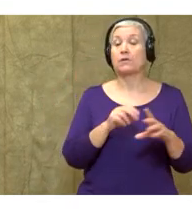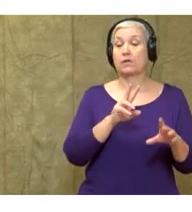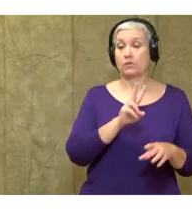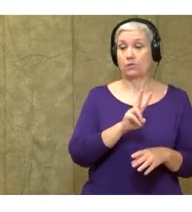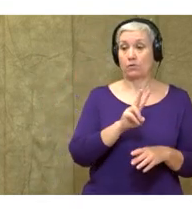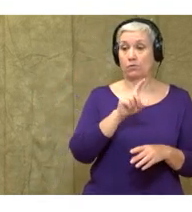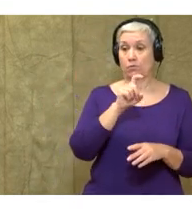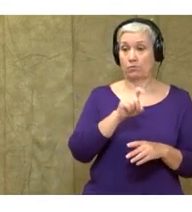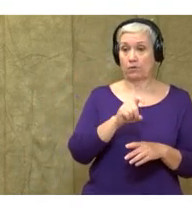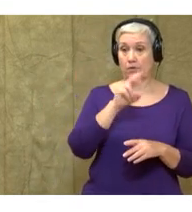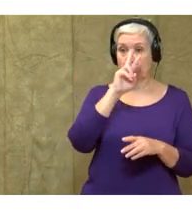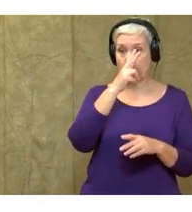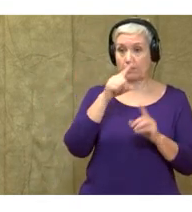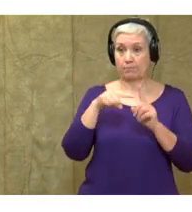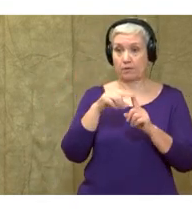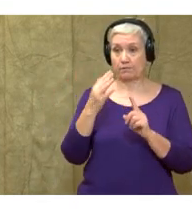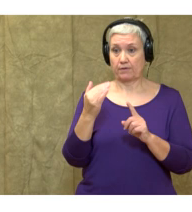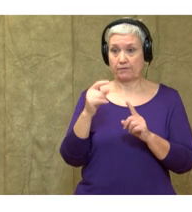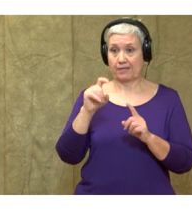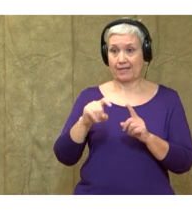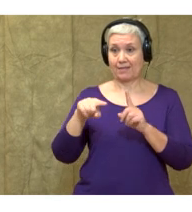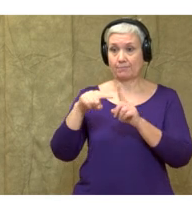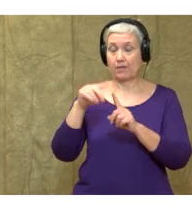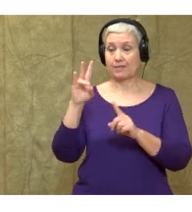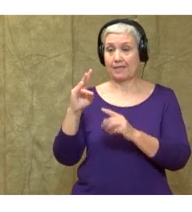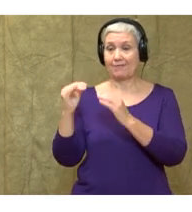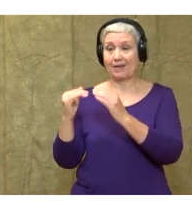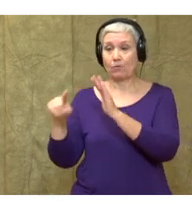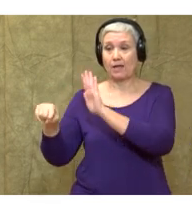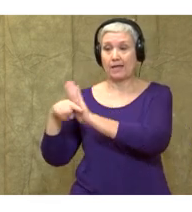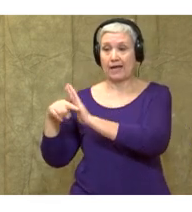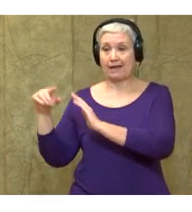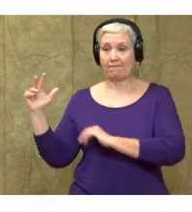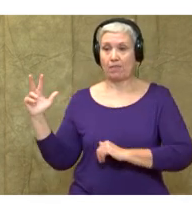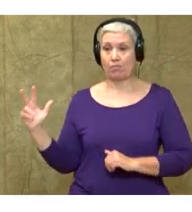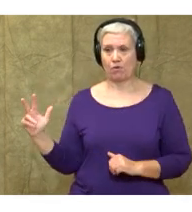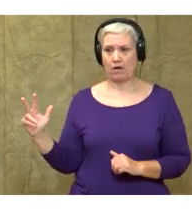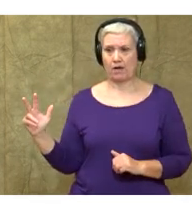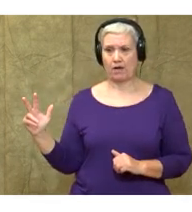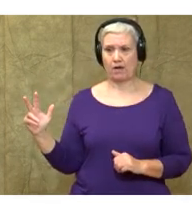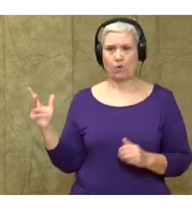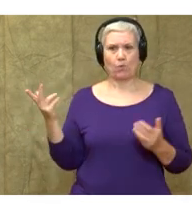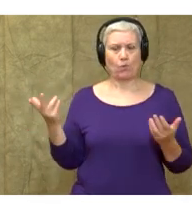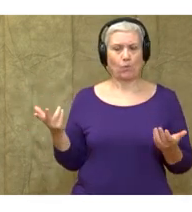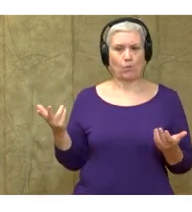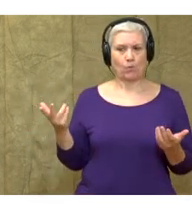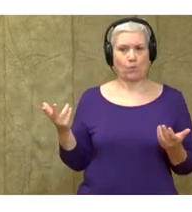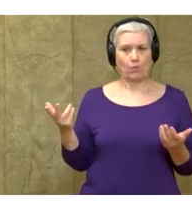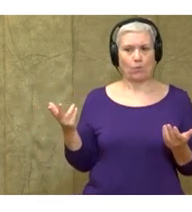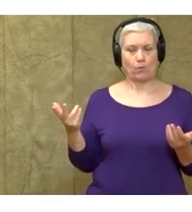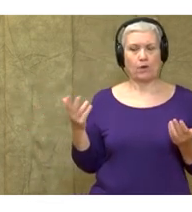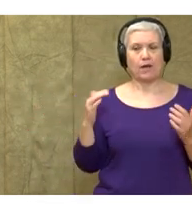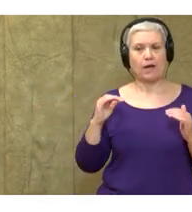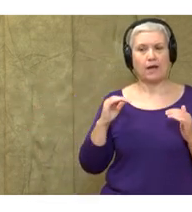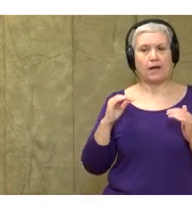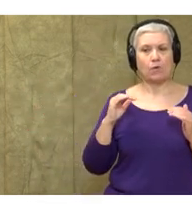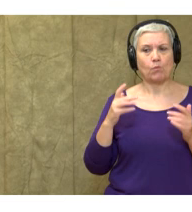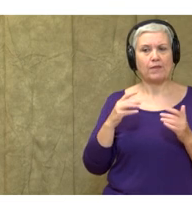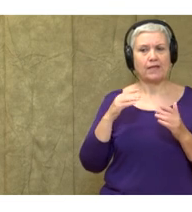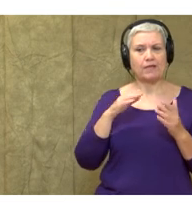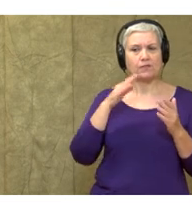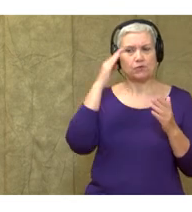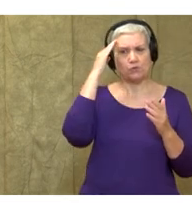the equation, 2x squared plus 15x plus 7 is equal to negative 3. Would our strategies